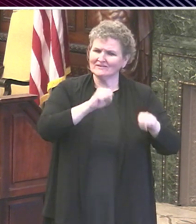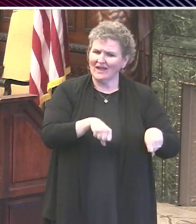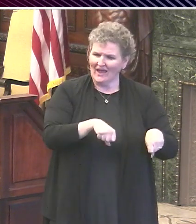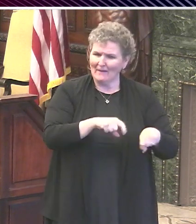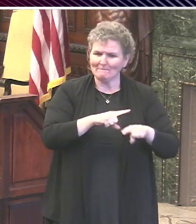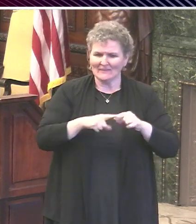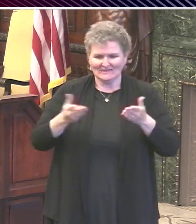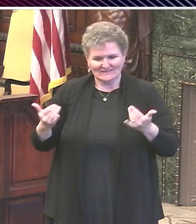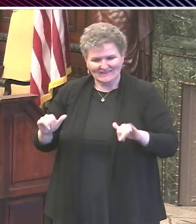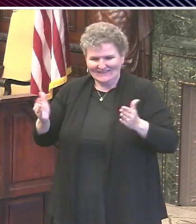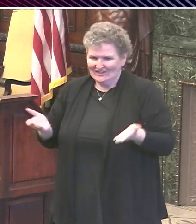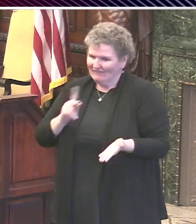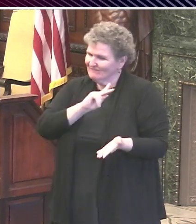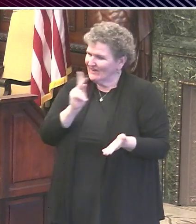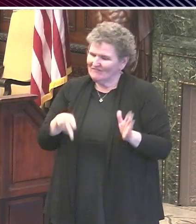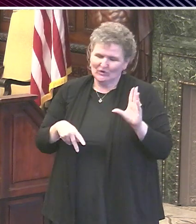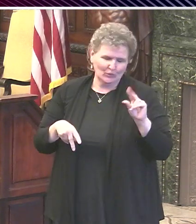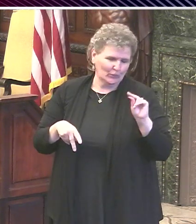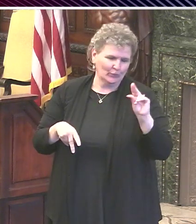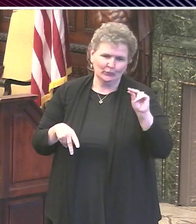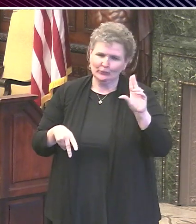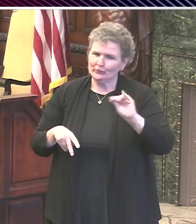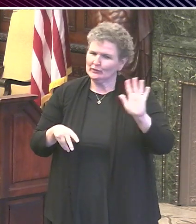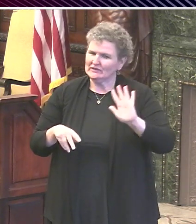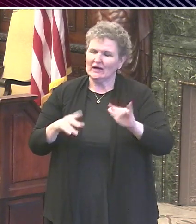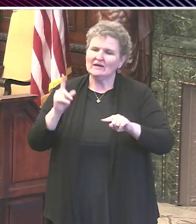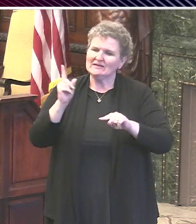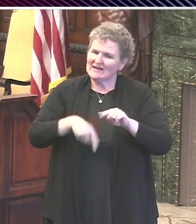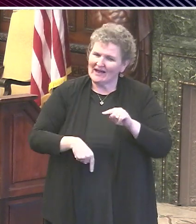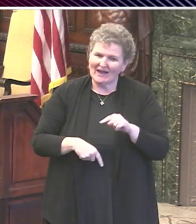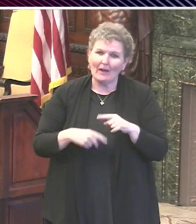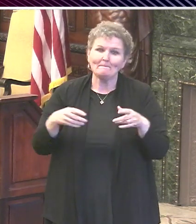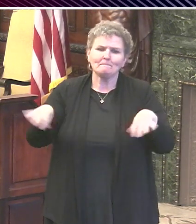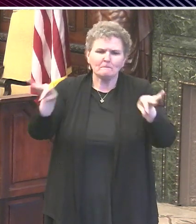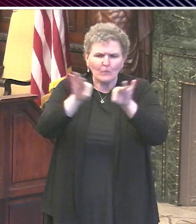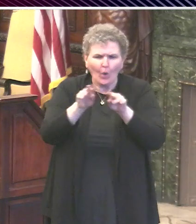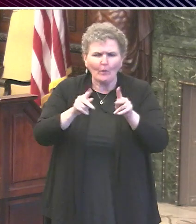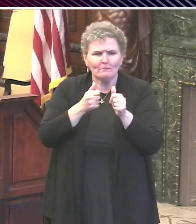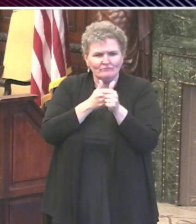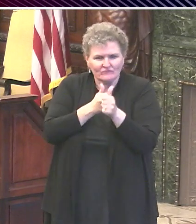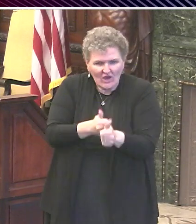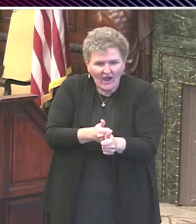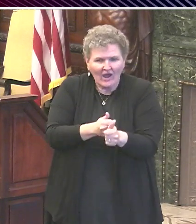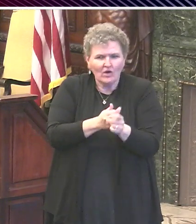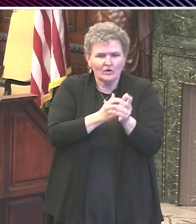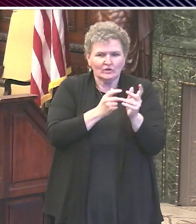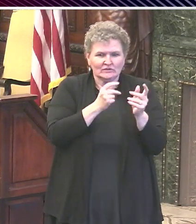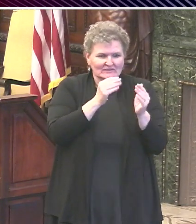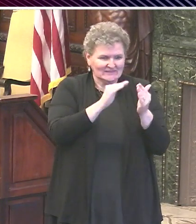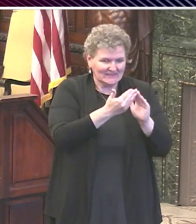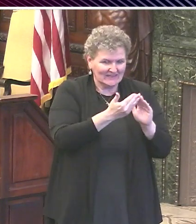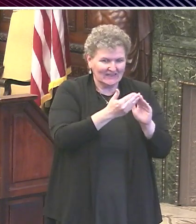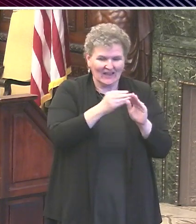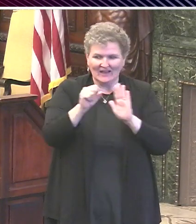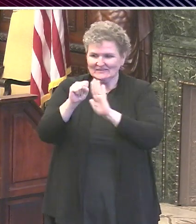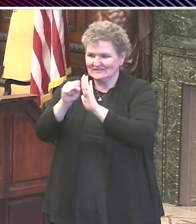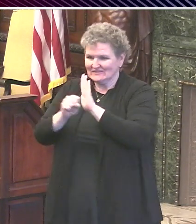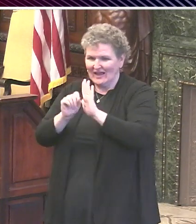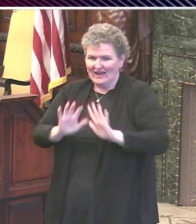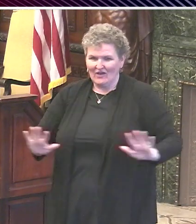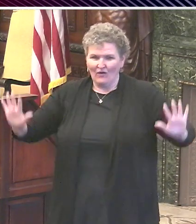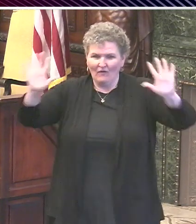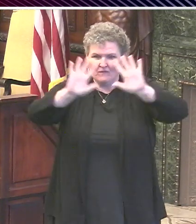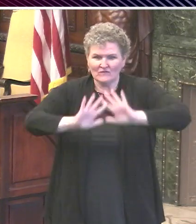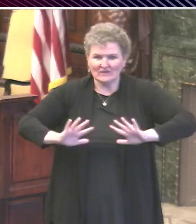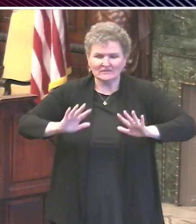think that consistency overall is good. It makes it easier for people to comply when there's the same rules at the city level and at the state level. And the